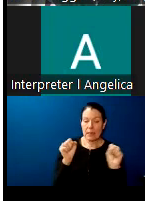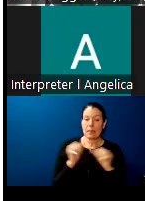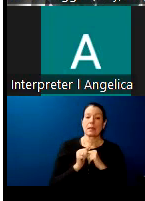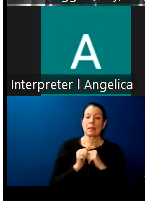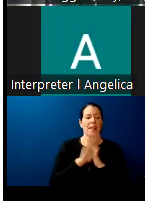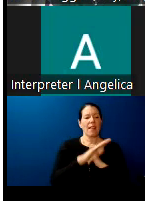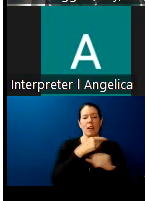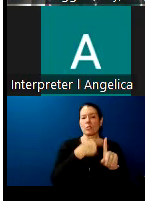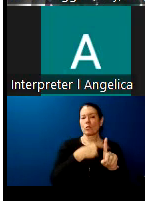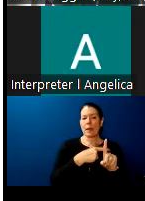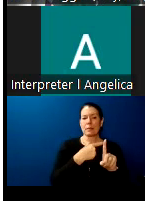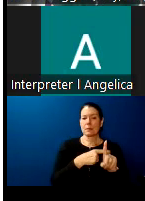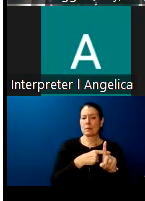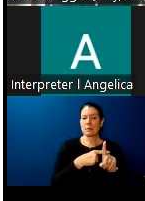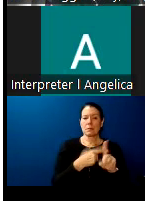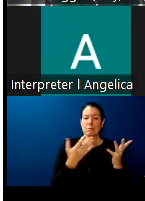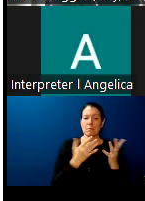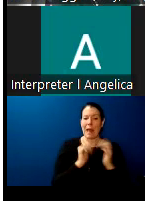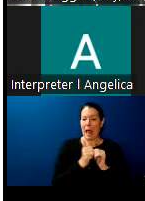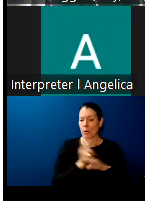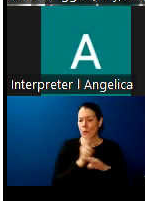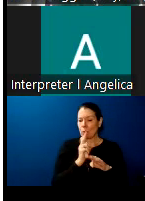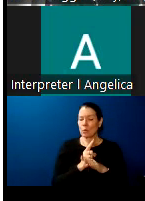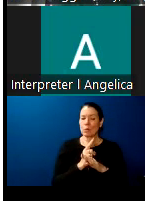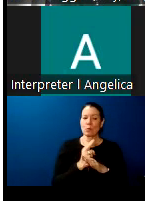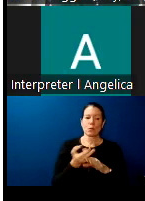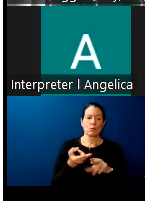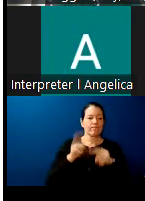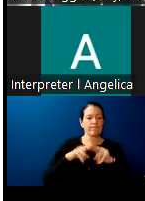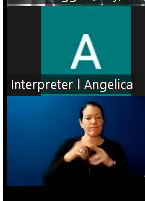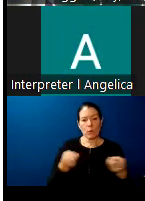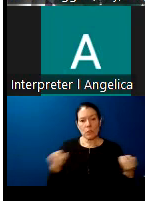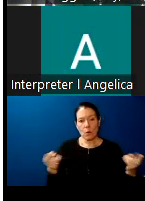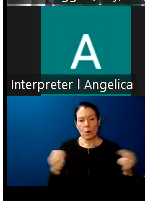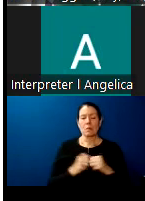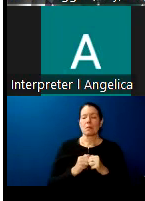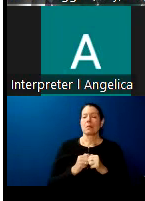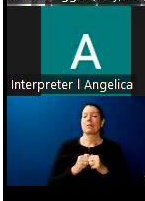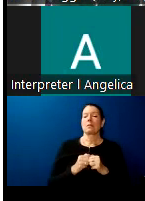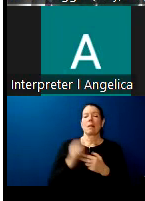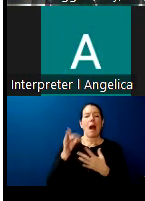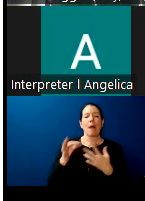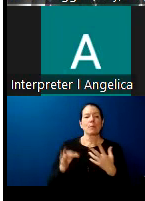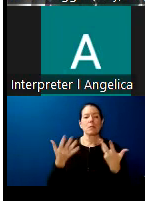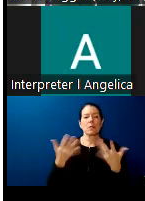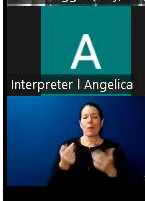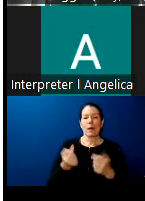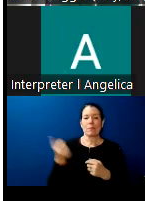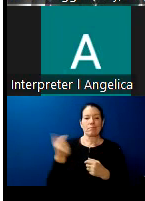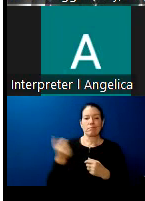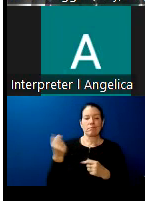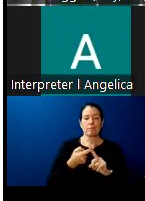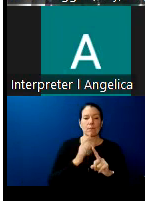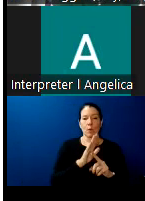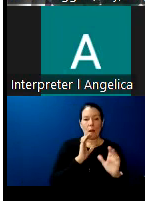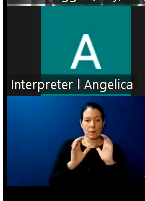their strengths? How can we use those to build resources? What options have already been ruled out in your